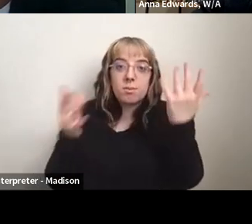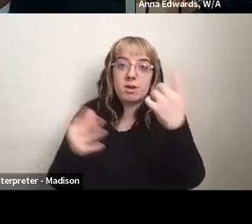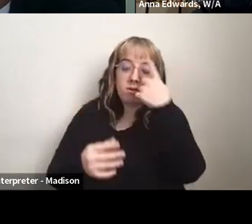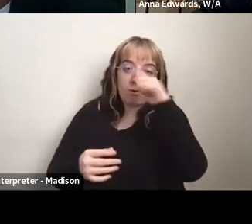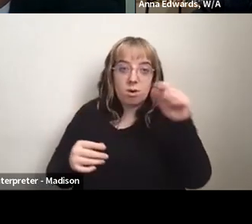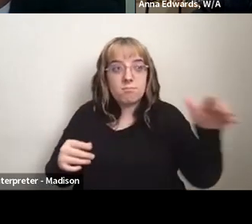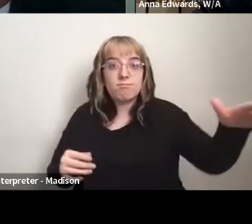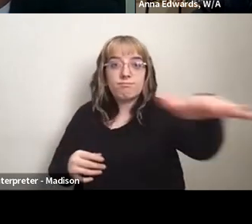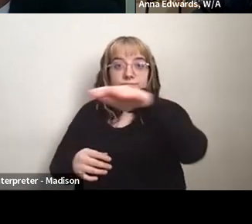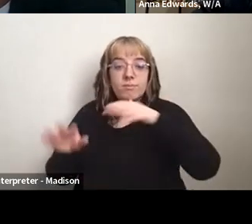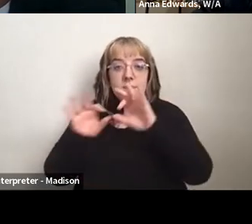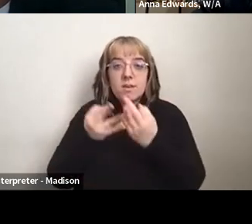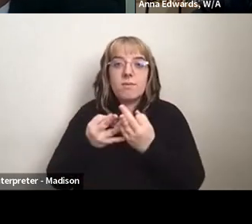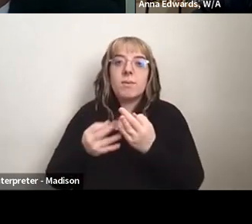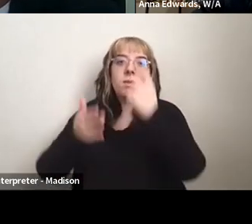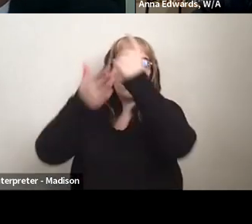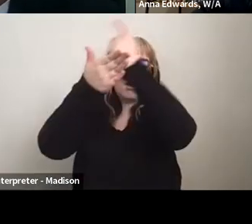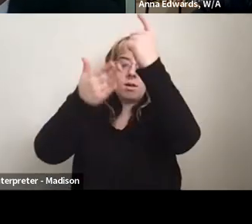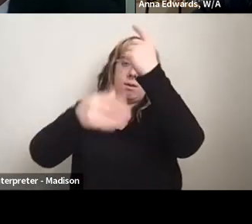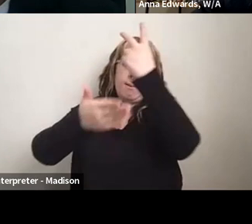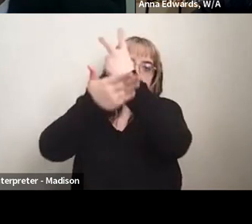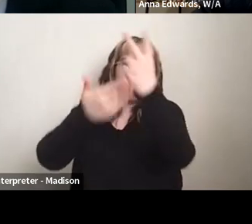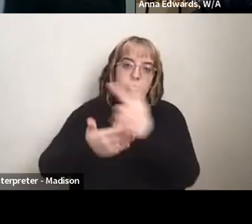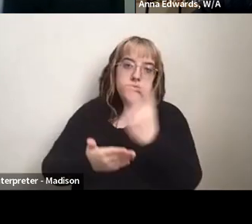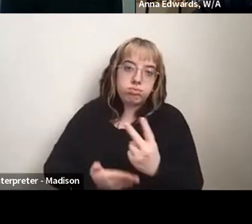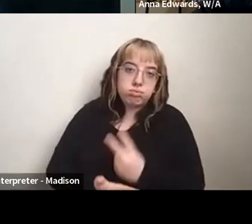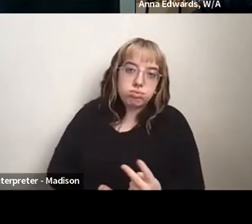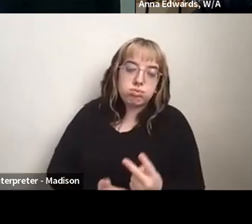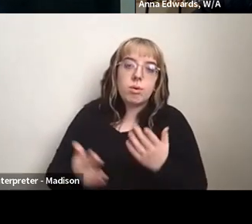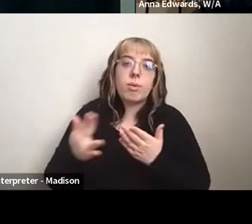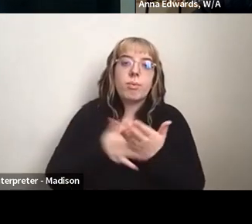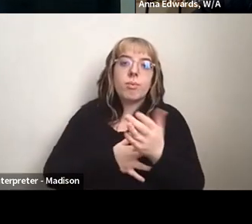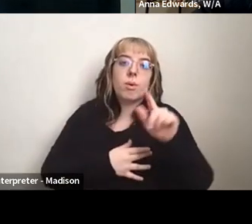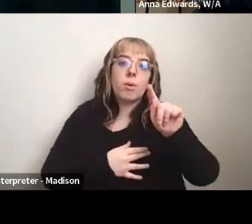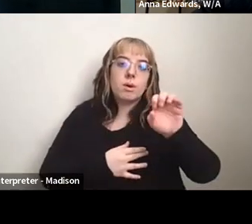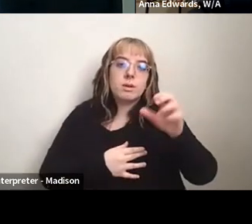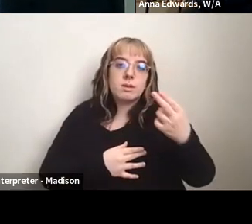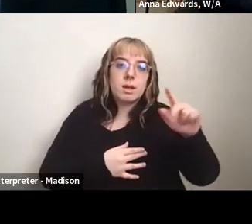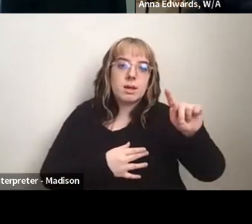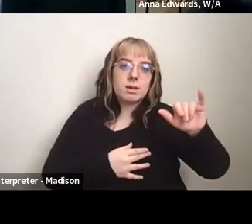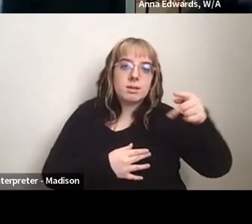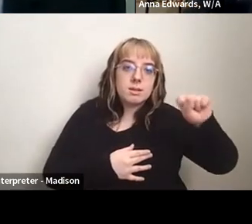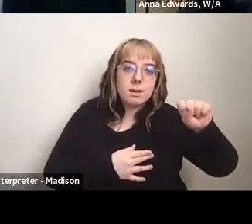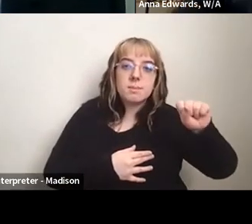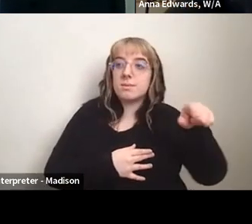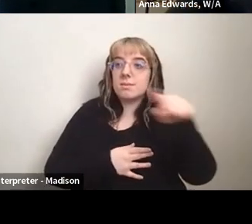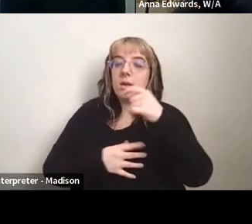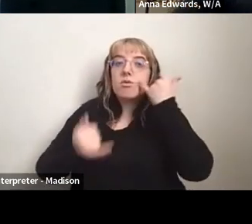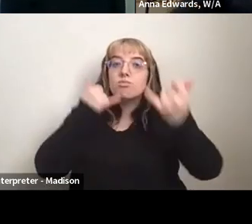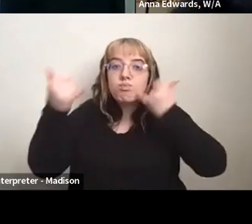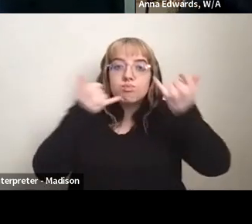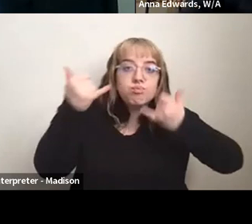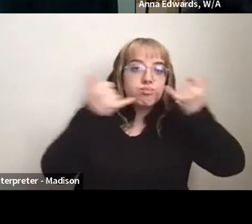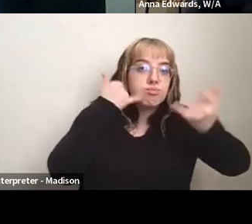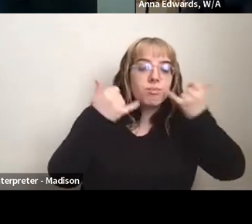families on bi-weekly through a tech tips. They all get a call and they get a